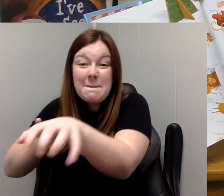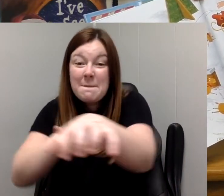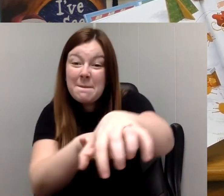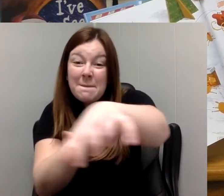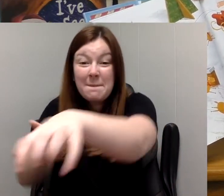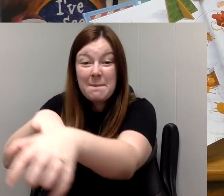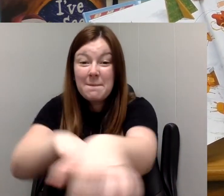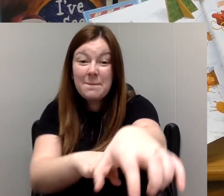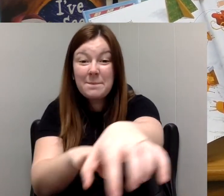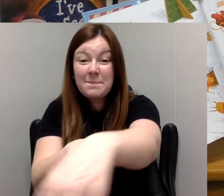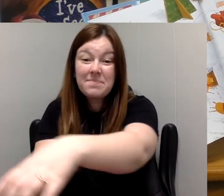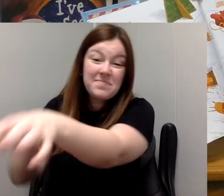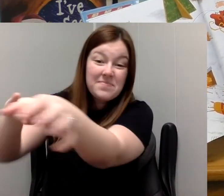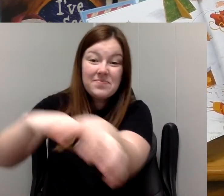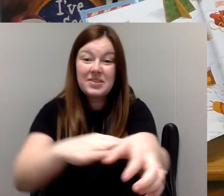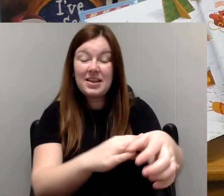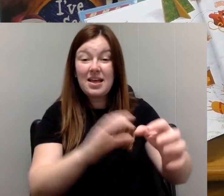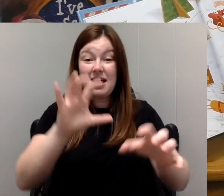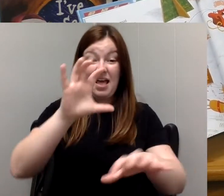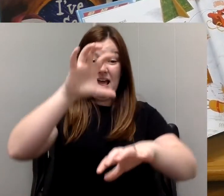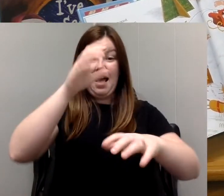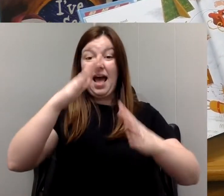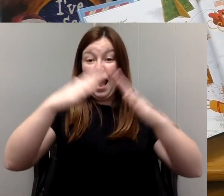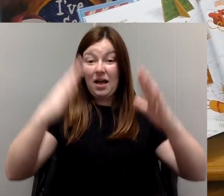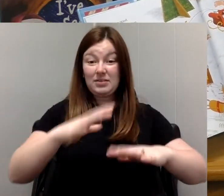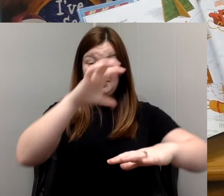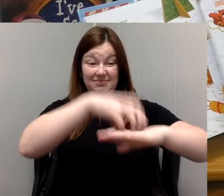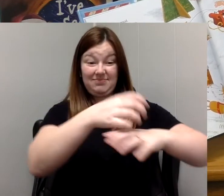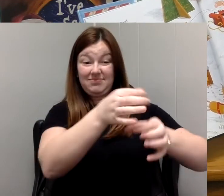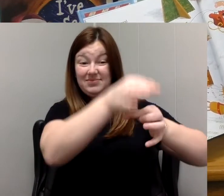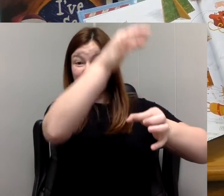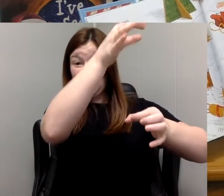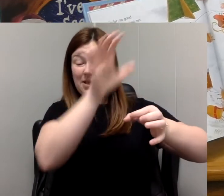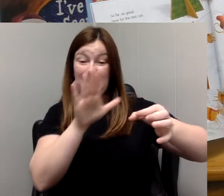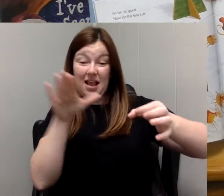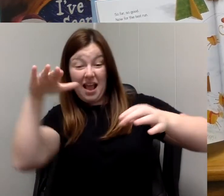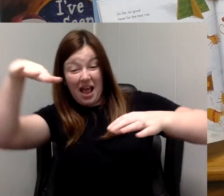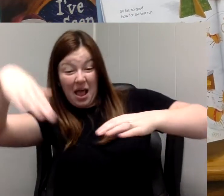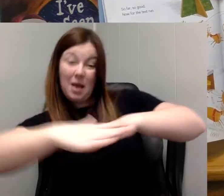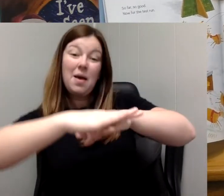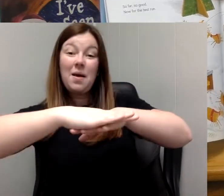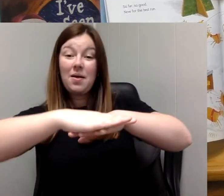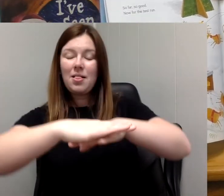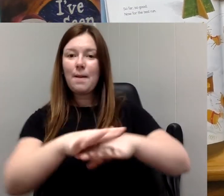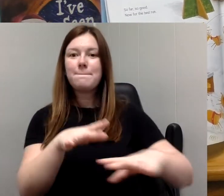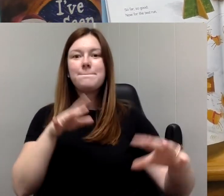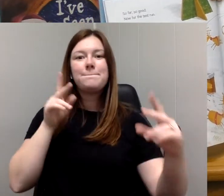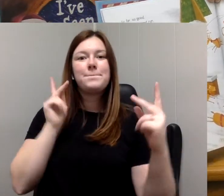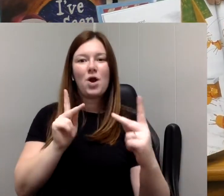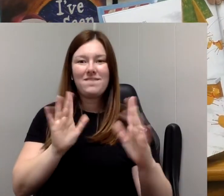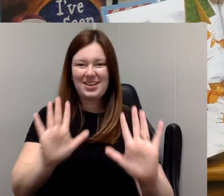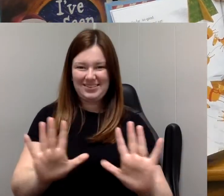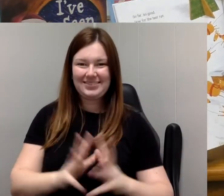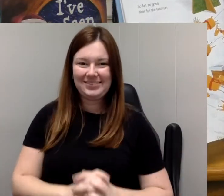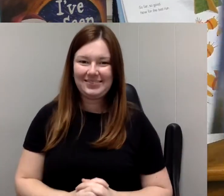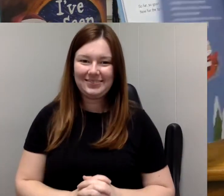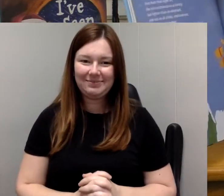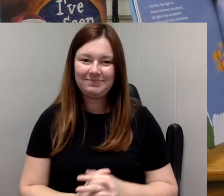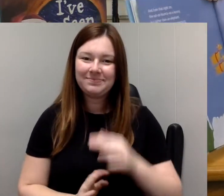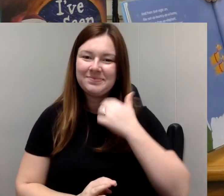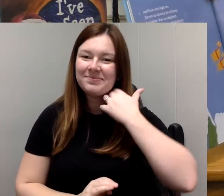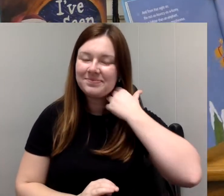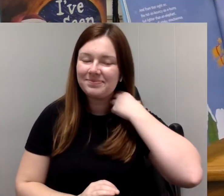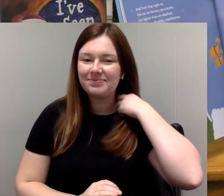Through the trees, around the chimney, nailed it, and onto the roof for a perfect landing.